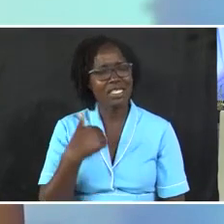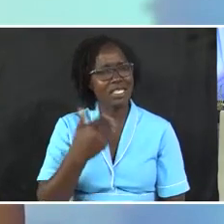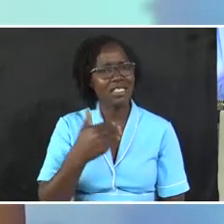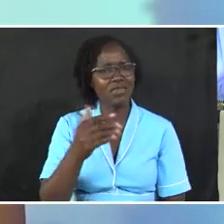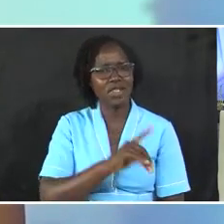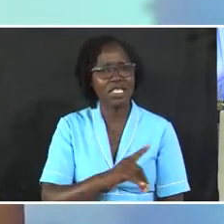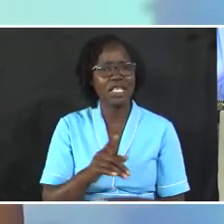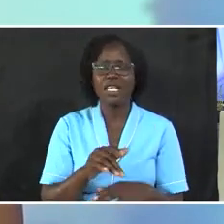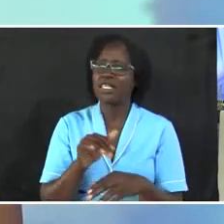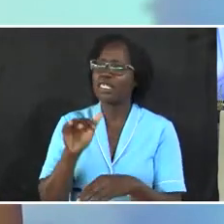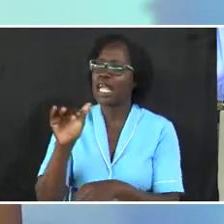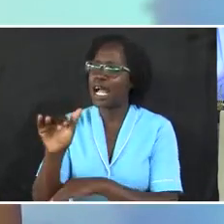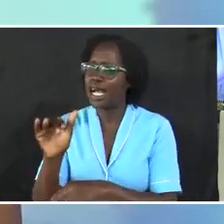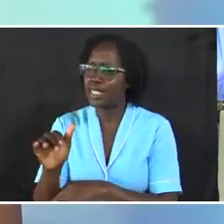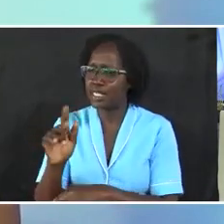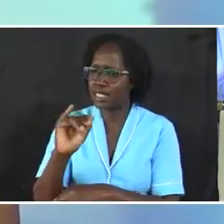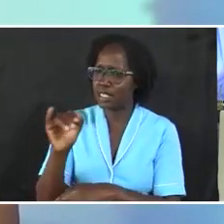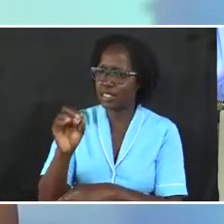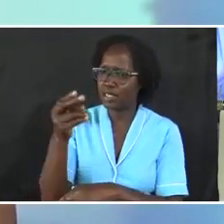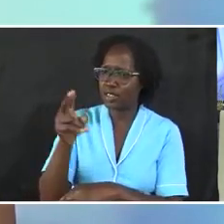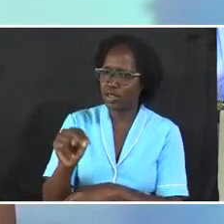She went and asked John,